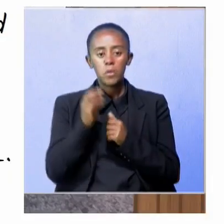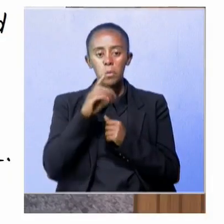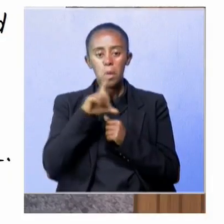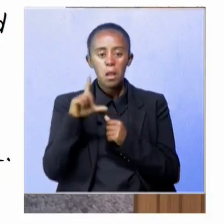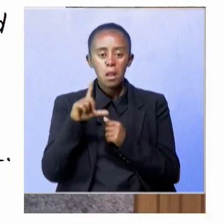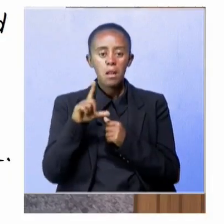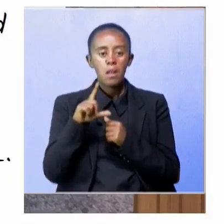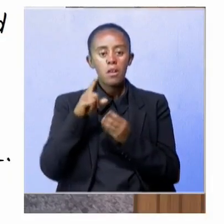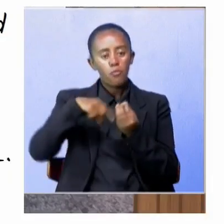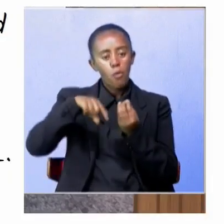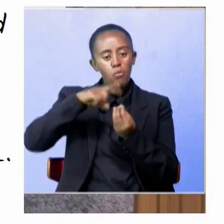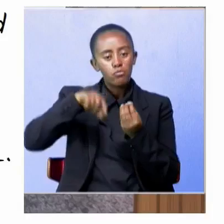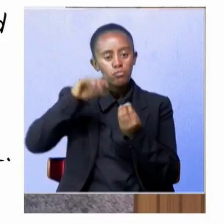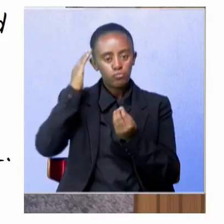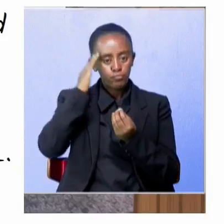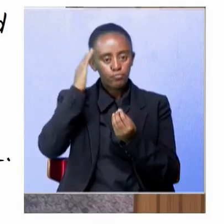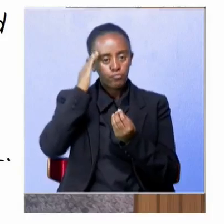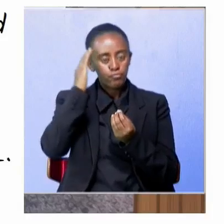Well-rounded.